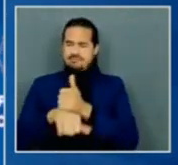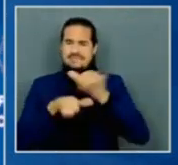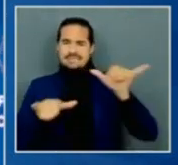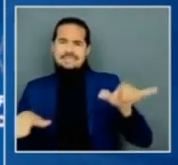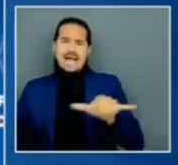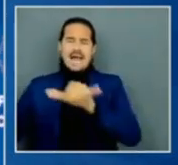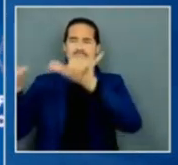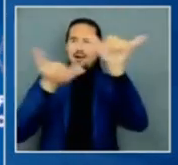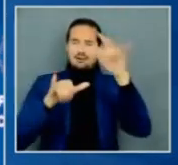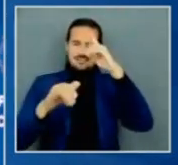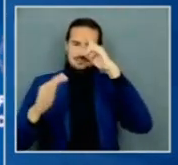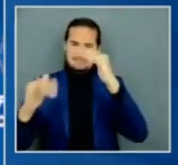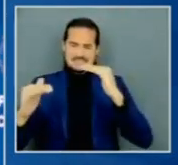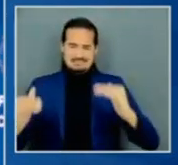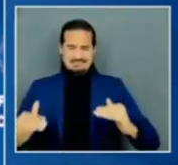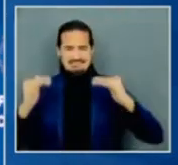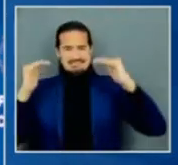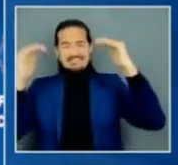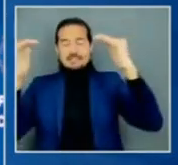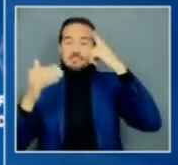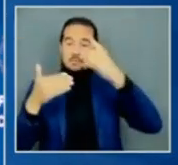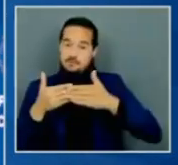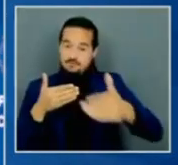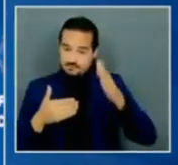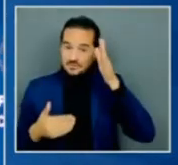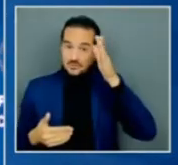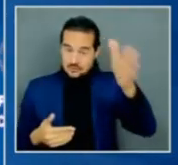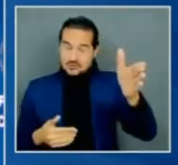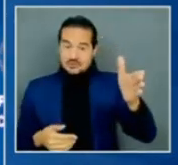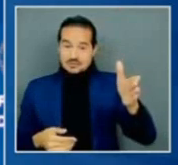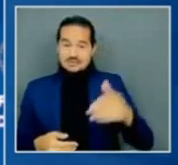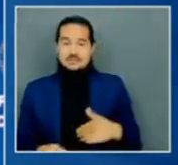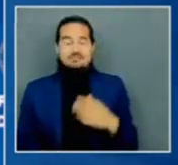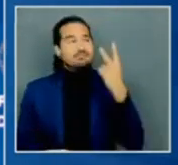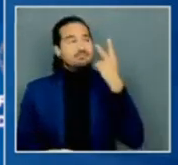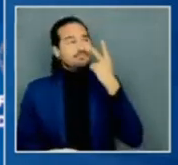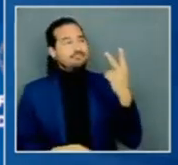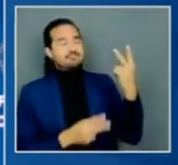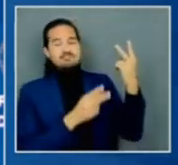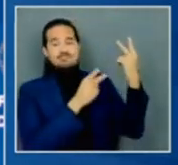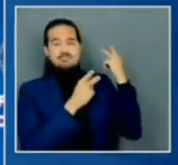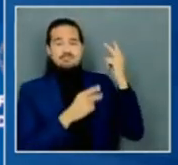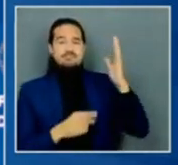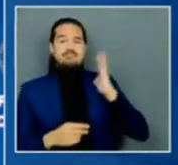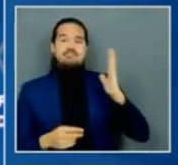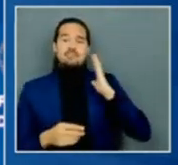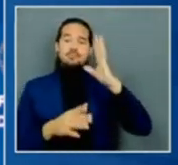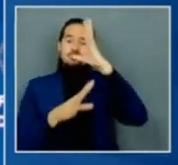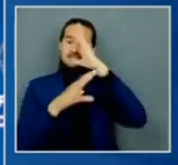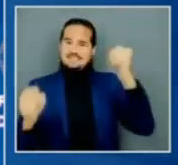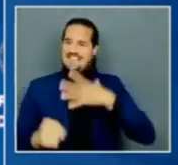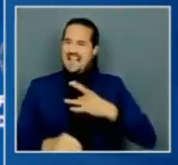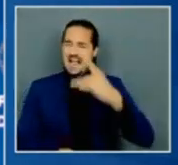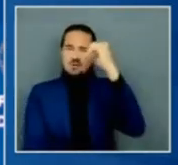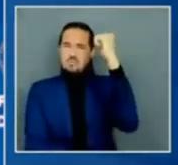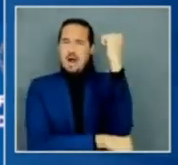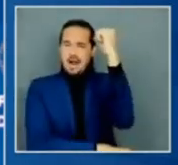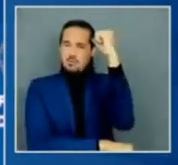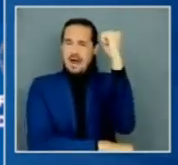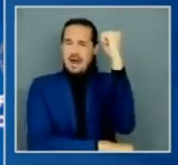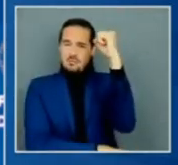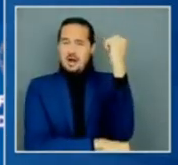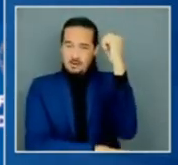barrier breakers, a cabinet of firsts. I know how proud presidents are when they're able to achieve a first in their